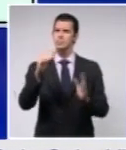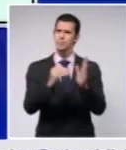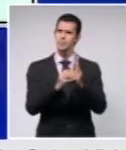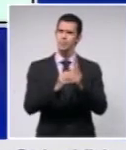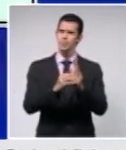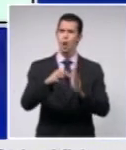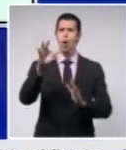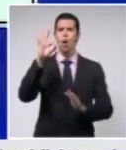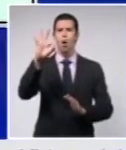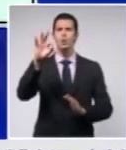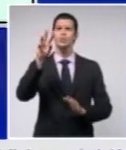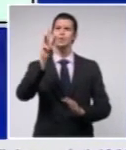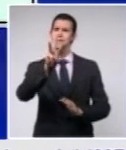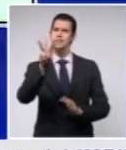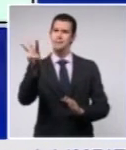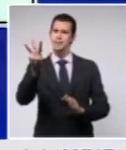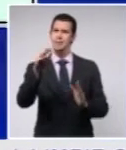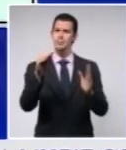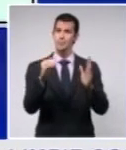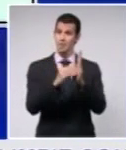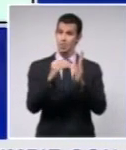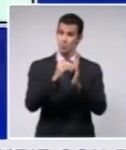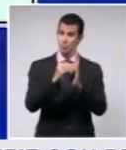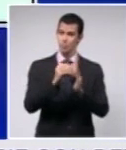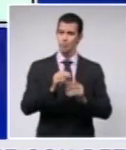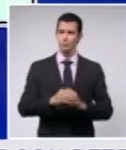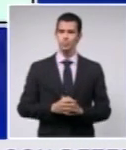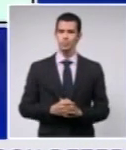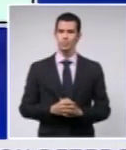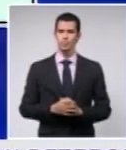1,204,502 confirmed cases and